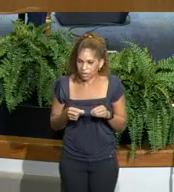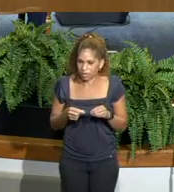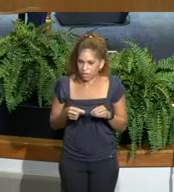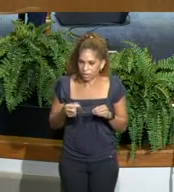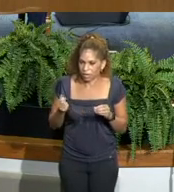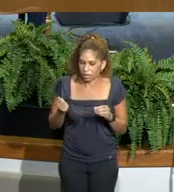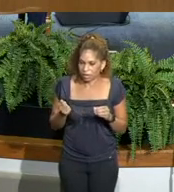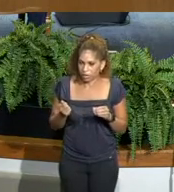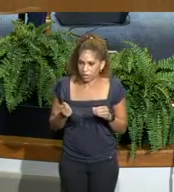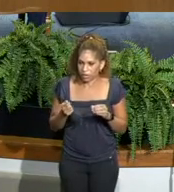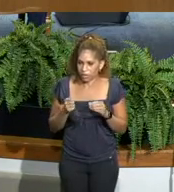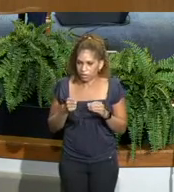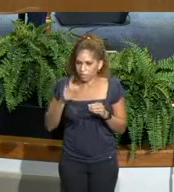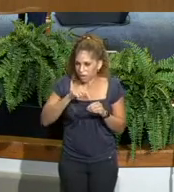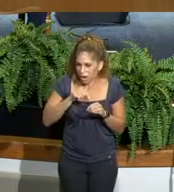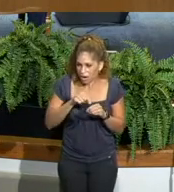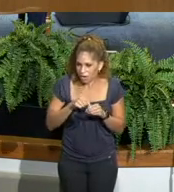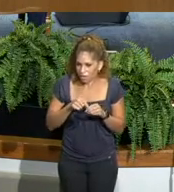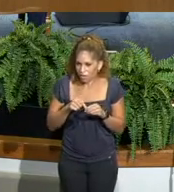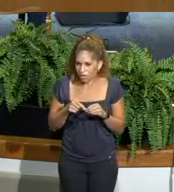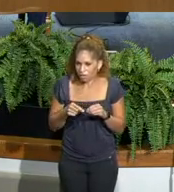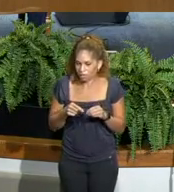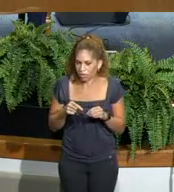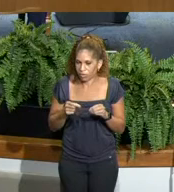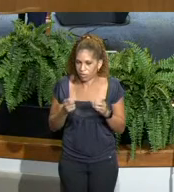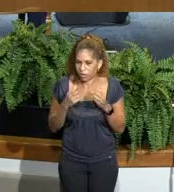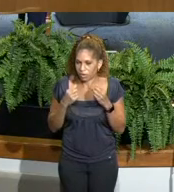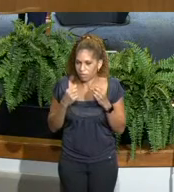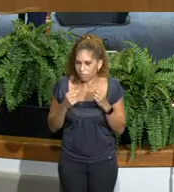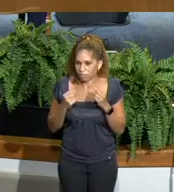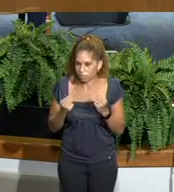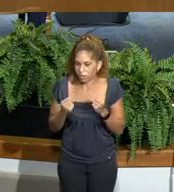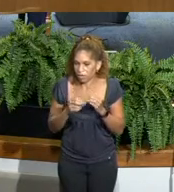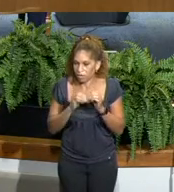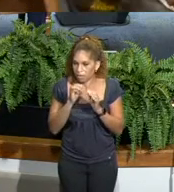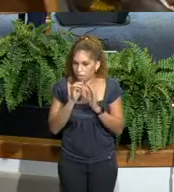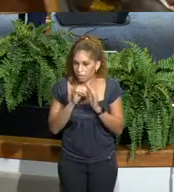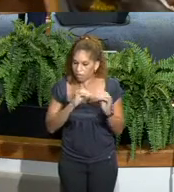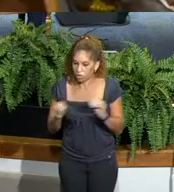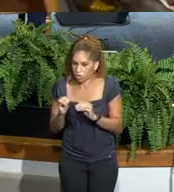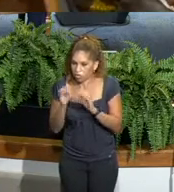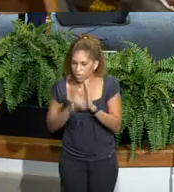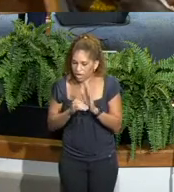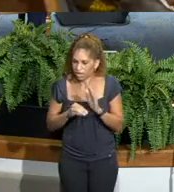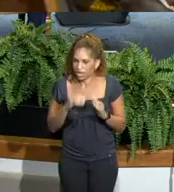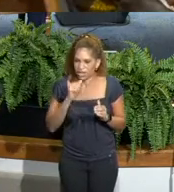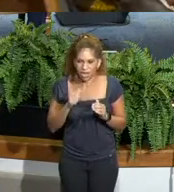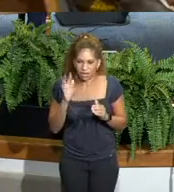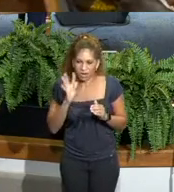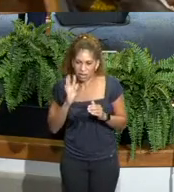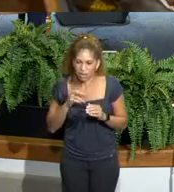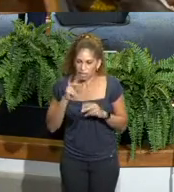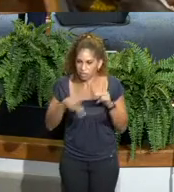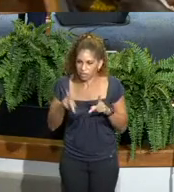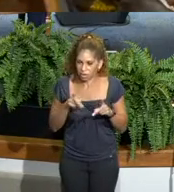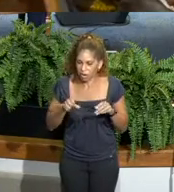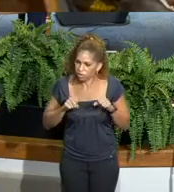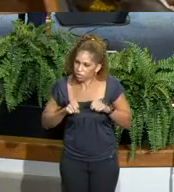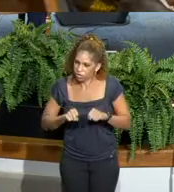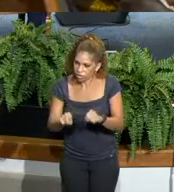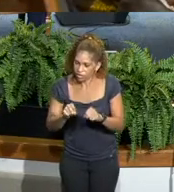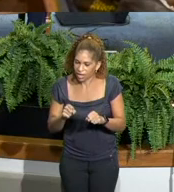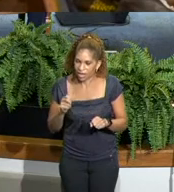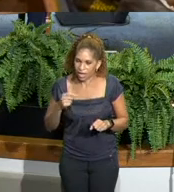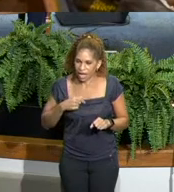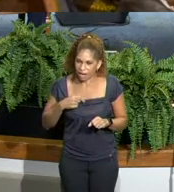folk and poor Latino folk and poor brown folk. And I'm not talking about folk that are on the street, living on the street. I'm talking about people, a family of